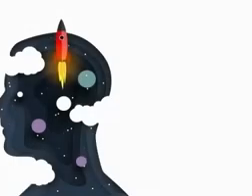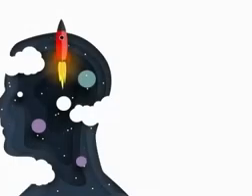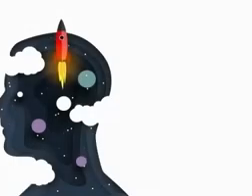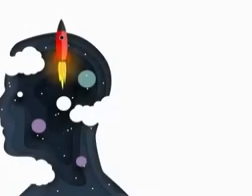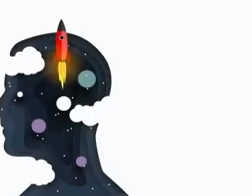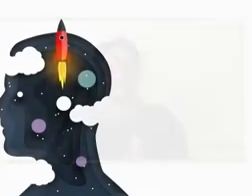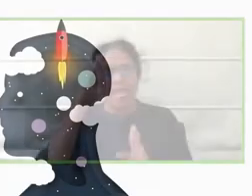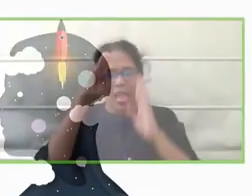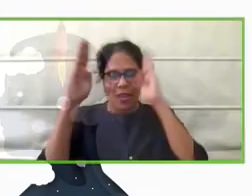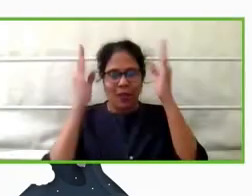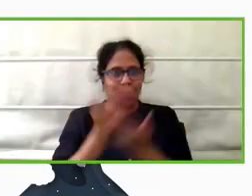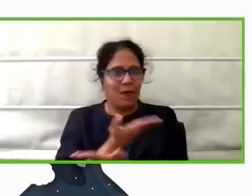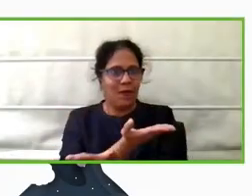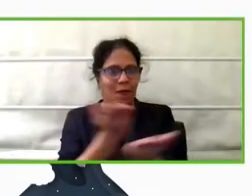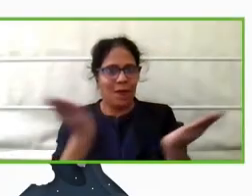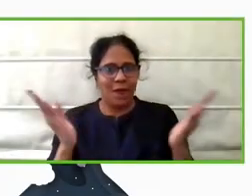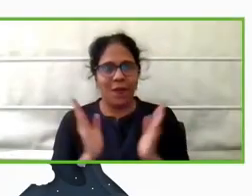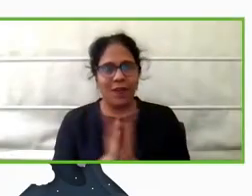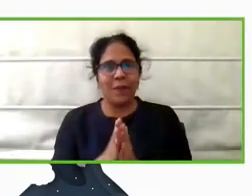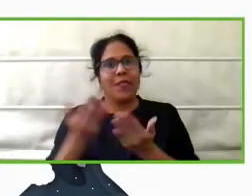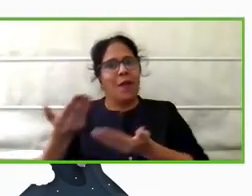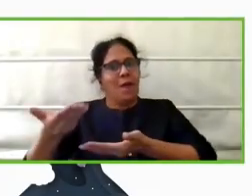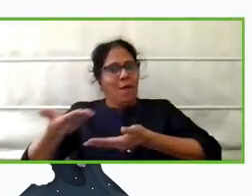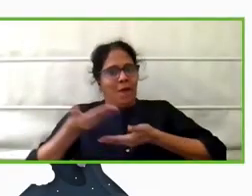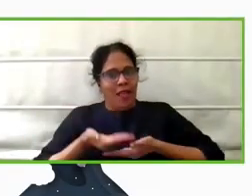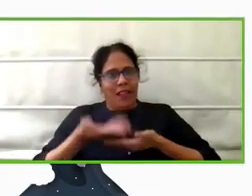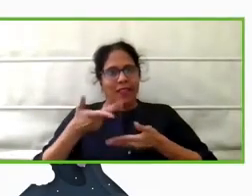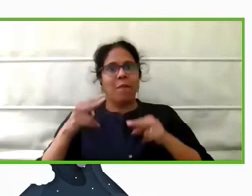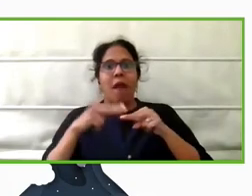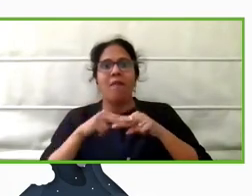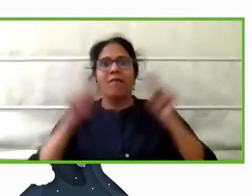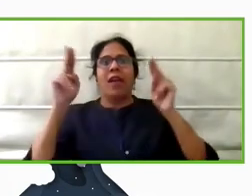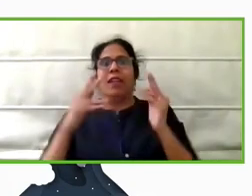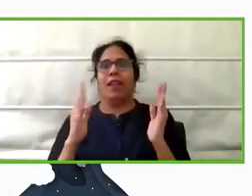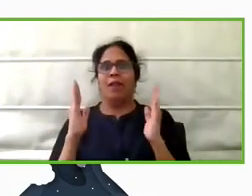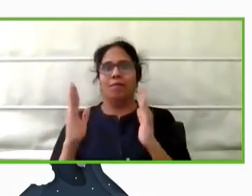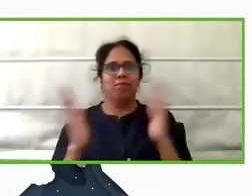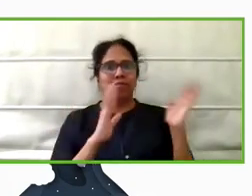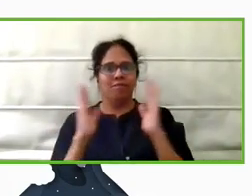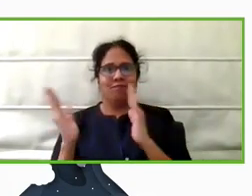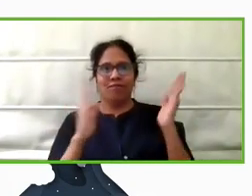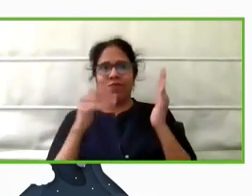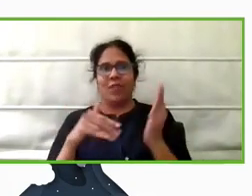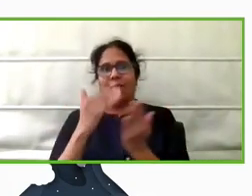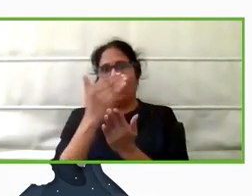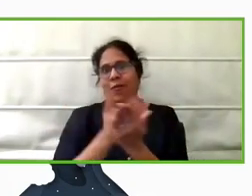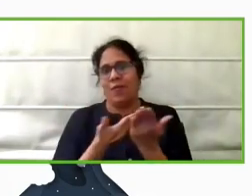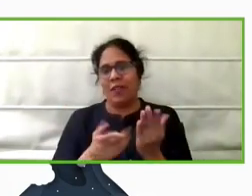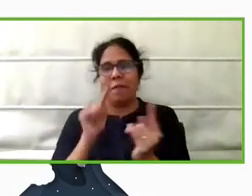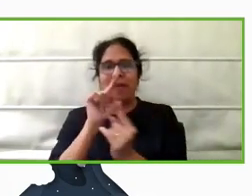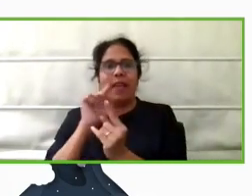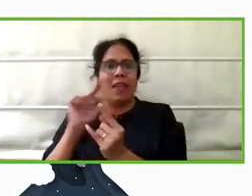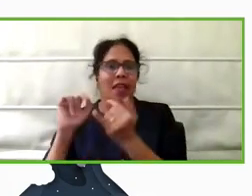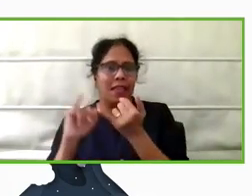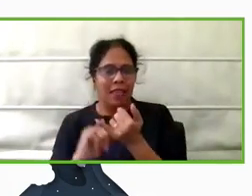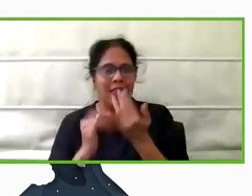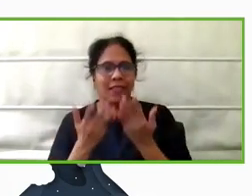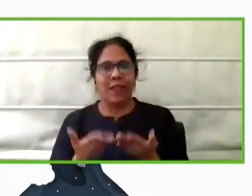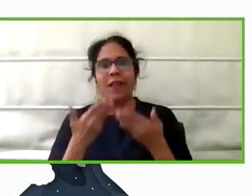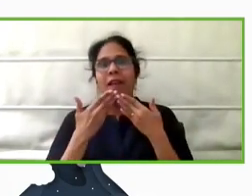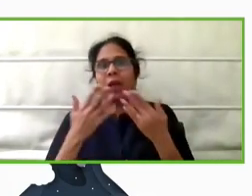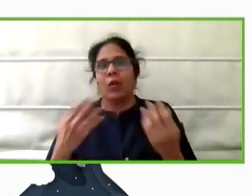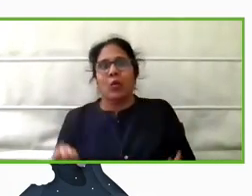Hello, everybody. Welcome to the final session of the India Inclusion Summit. I am delighted to